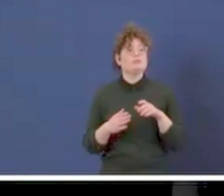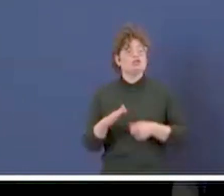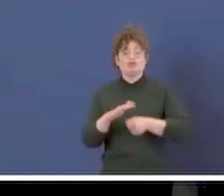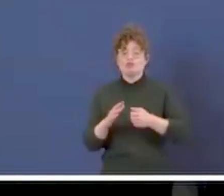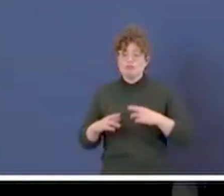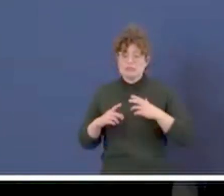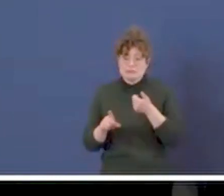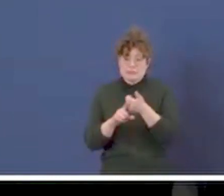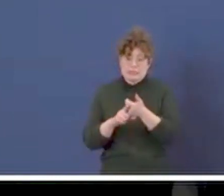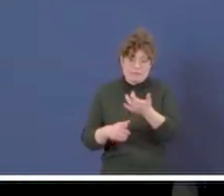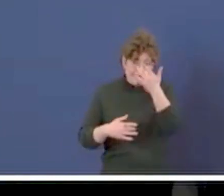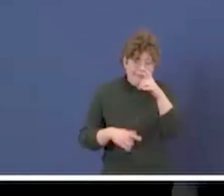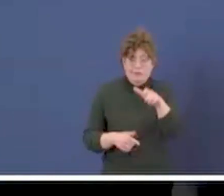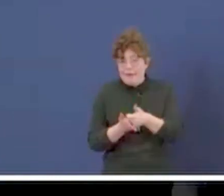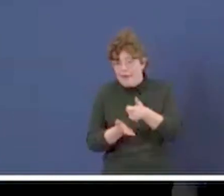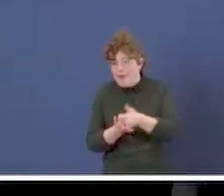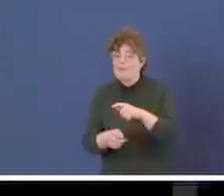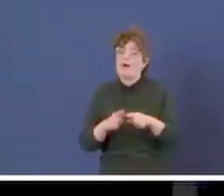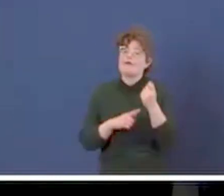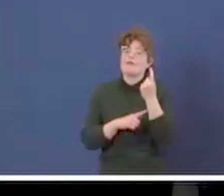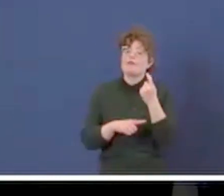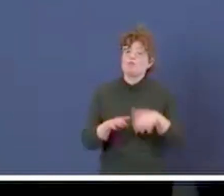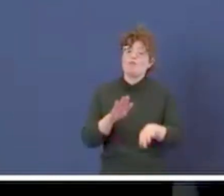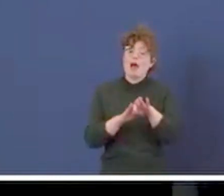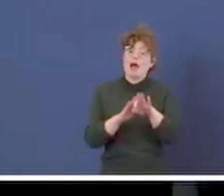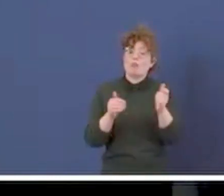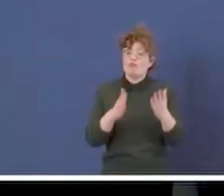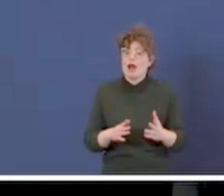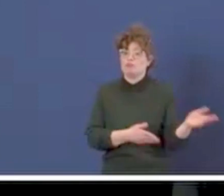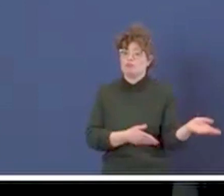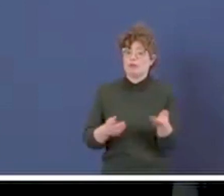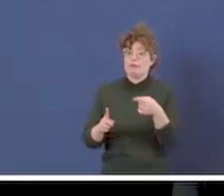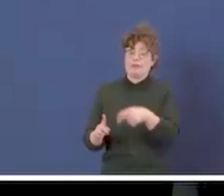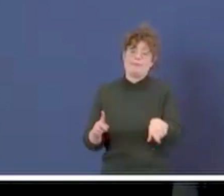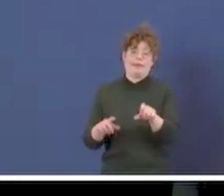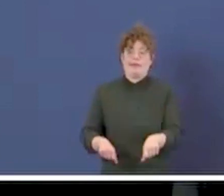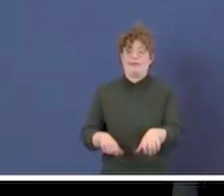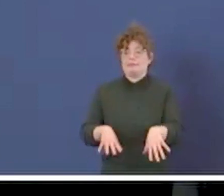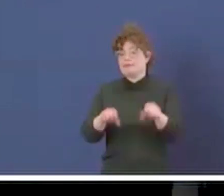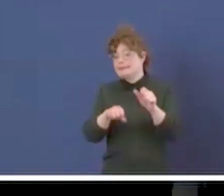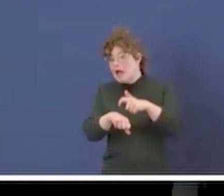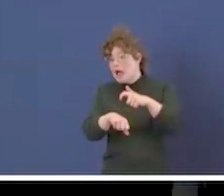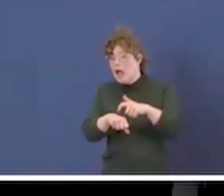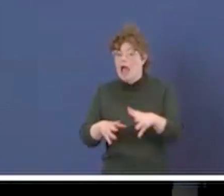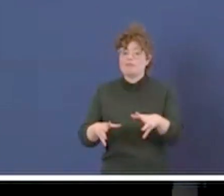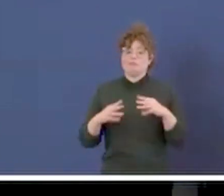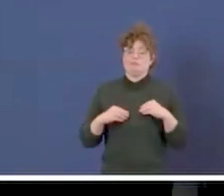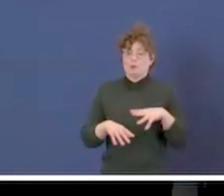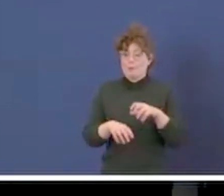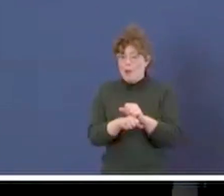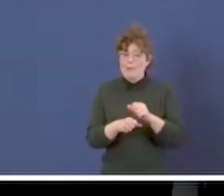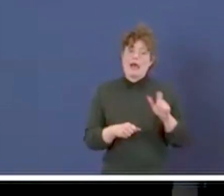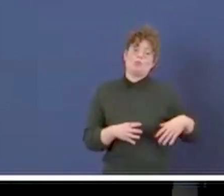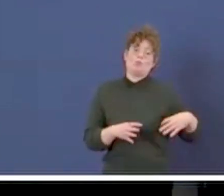who are ill and need help, but finding a provider who can take them can take some time, and often getting an appointment, you have